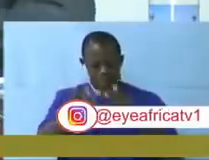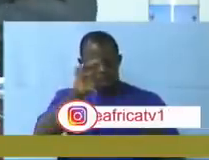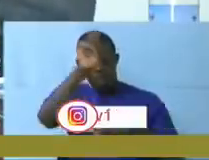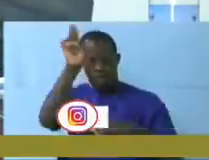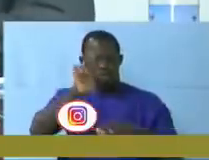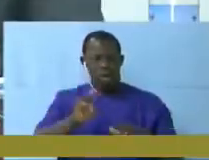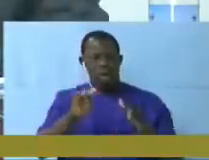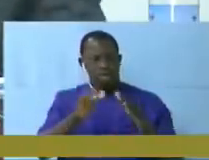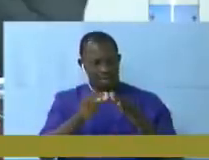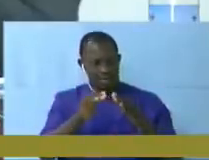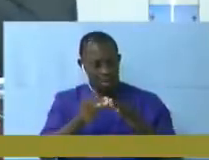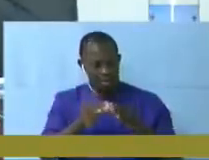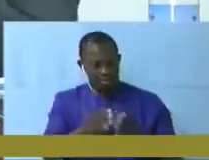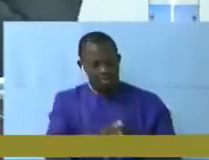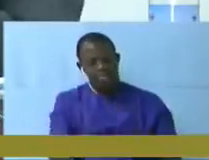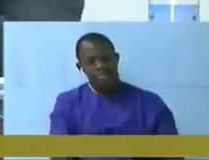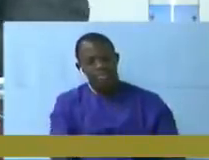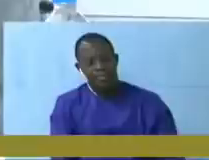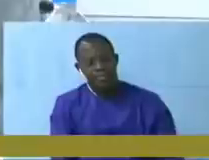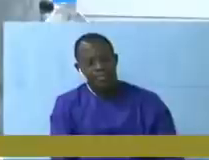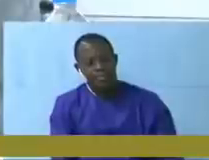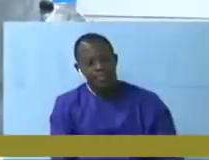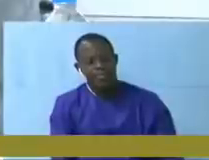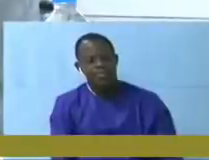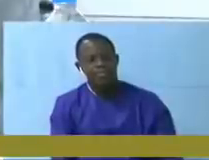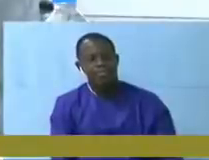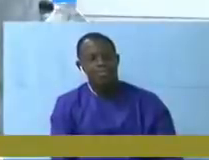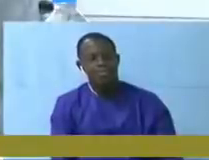Okay. The draft,